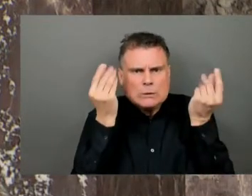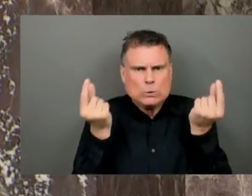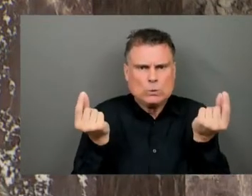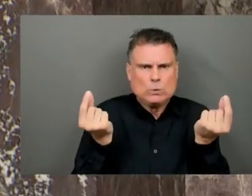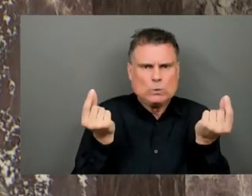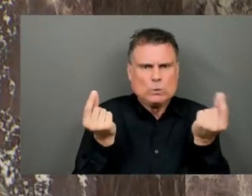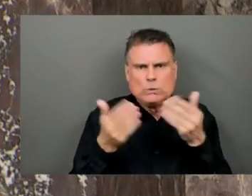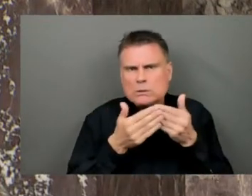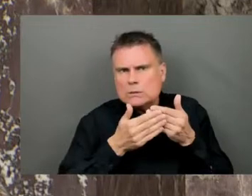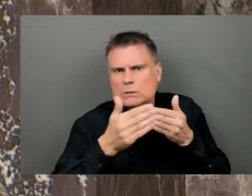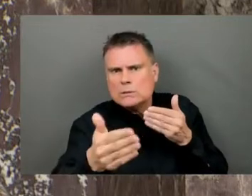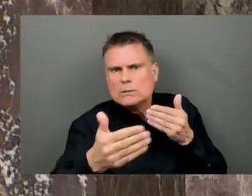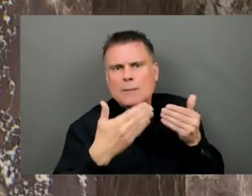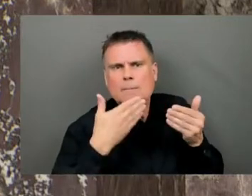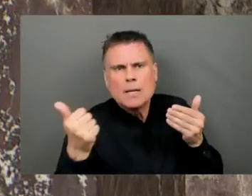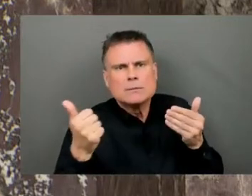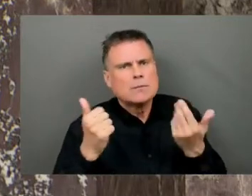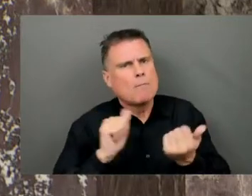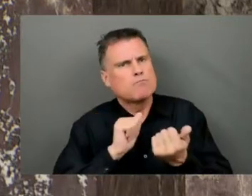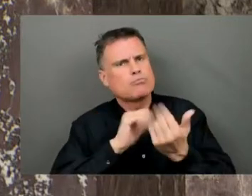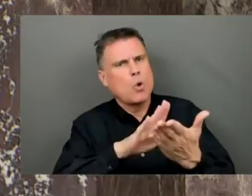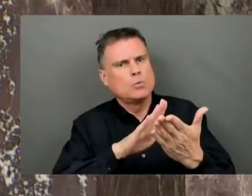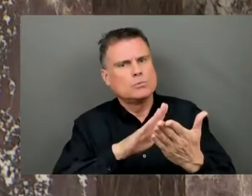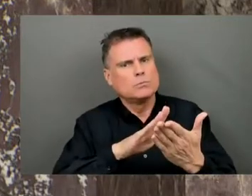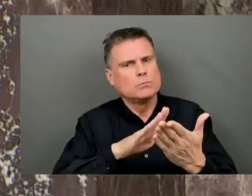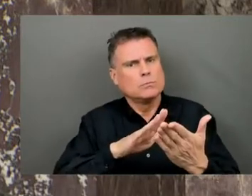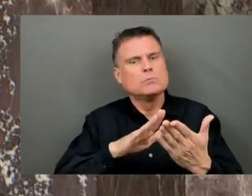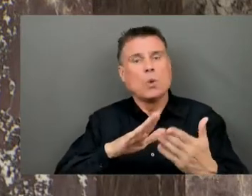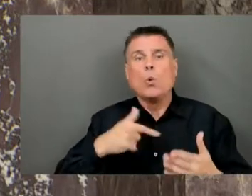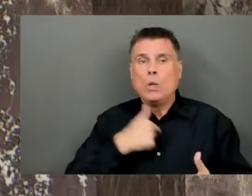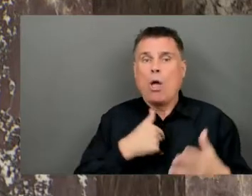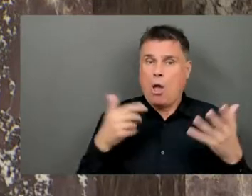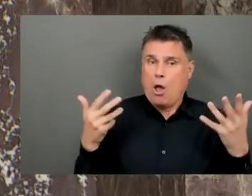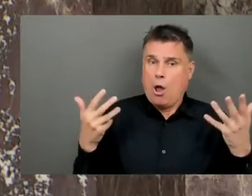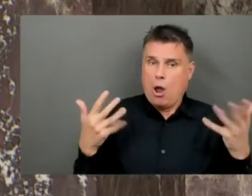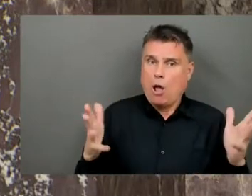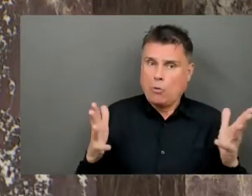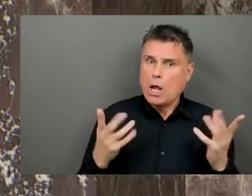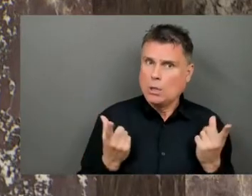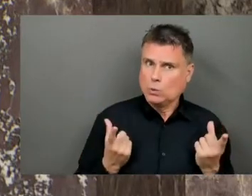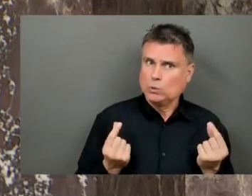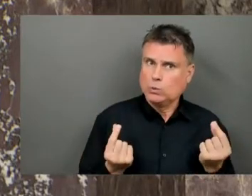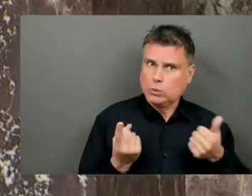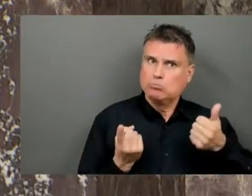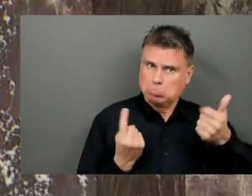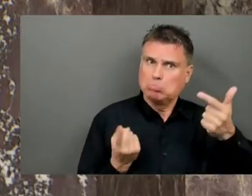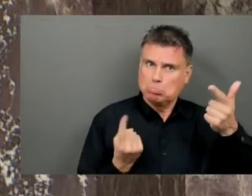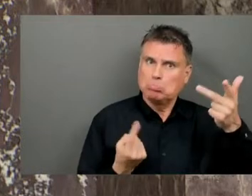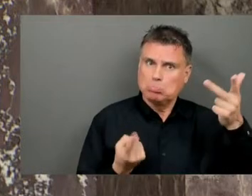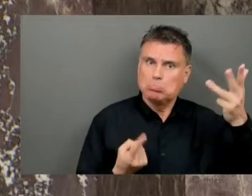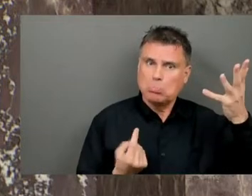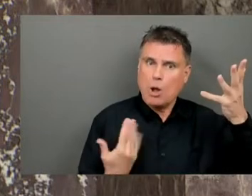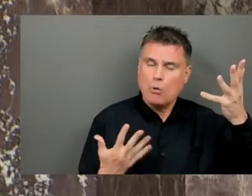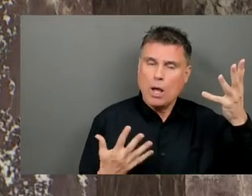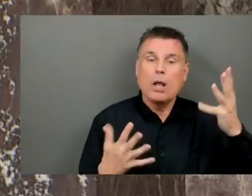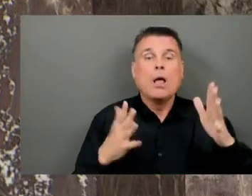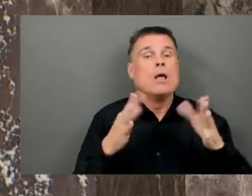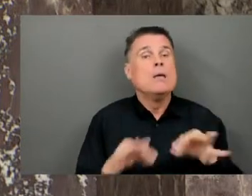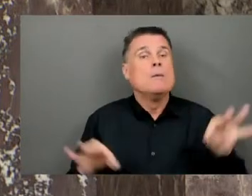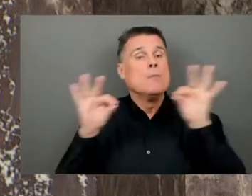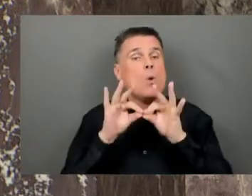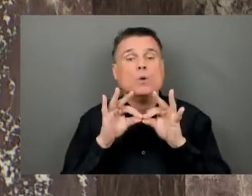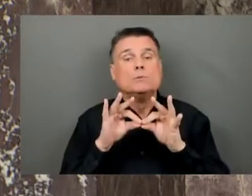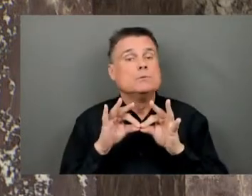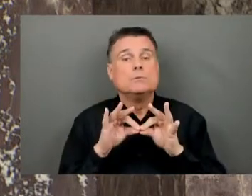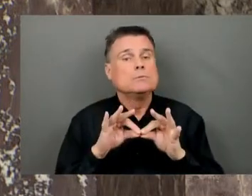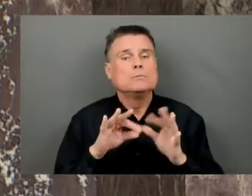we have taken a lot of steps, and I think it's important to acknowledge that perhaps the member feels that we haven't done enough, but we're committed to continue to do